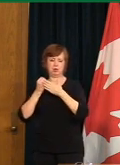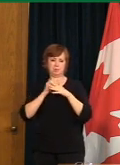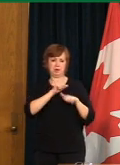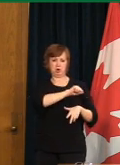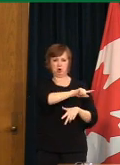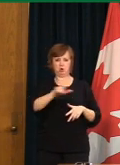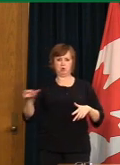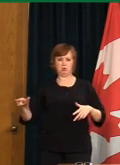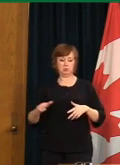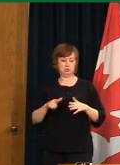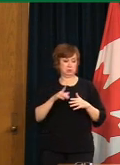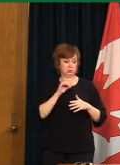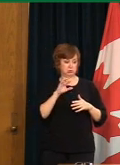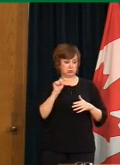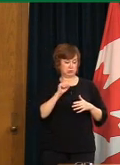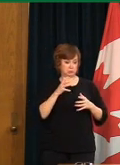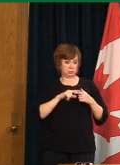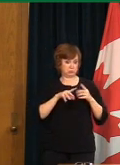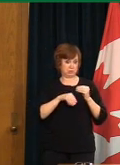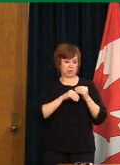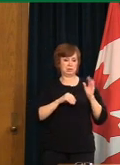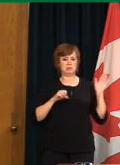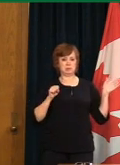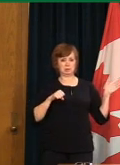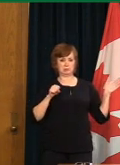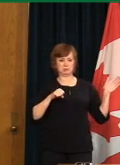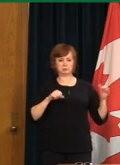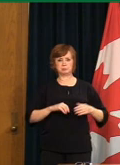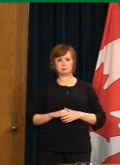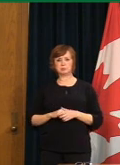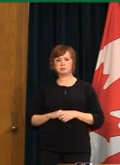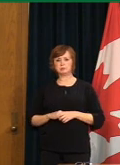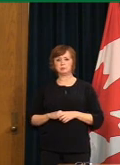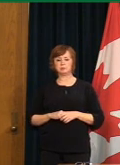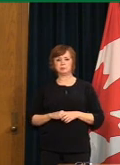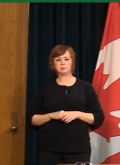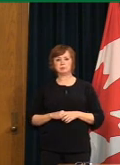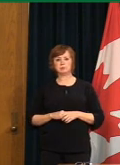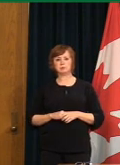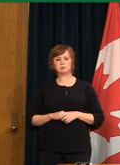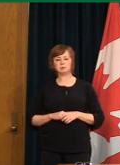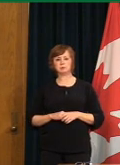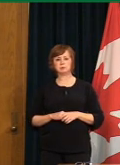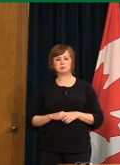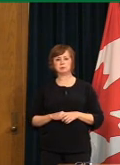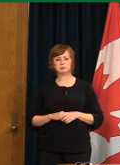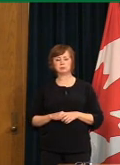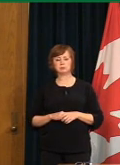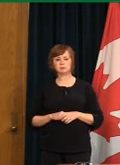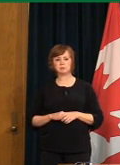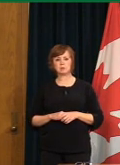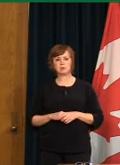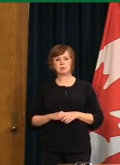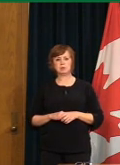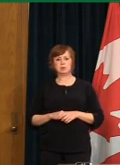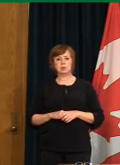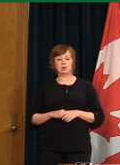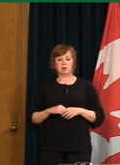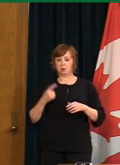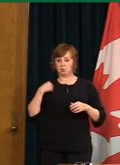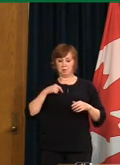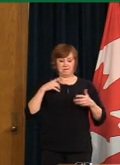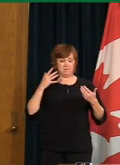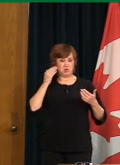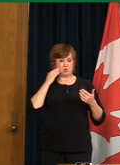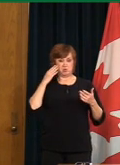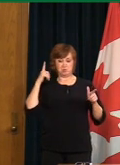anything to add to that? Yeah, thanks. So as we look at our individual cases and our outbreaks, we always knew ever since July when sports started that,